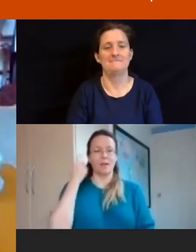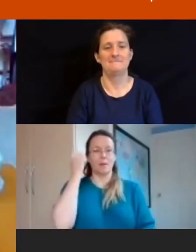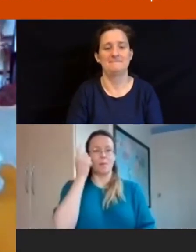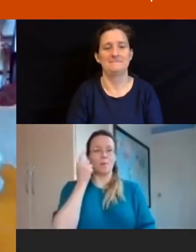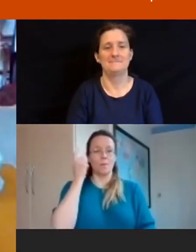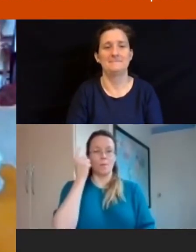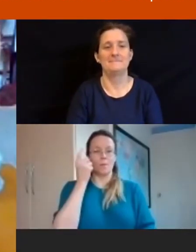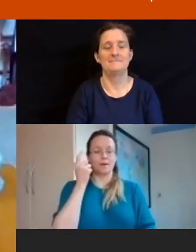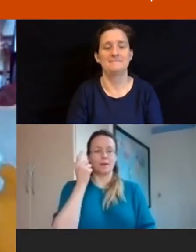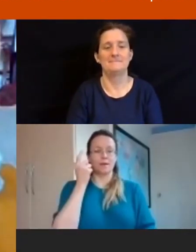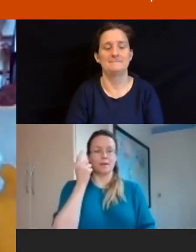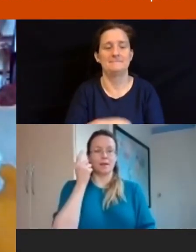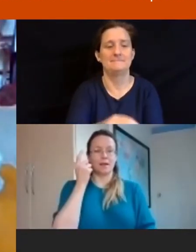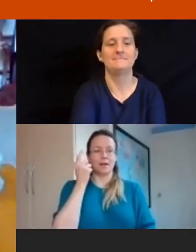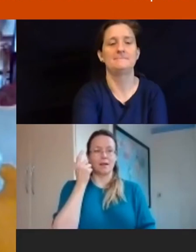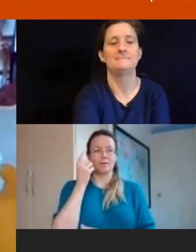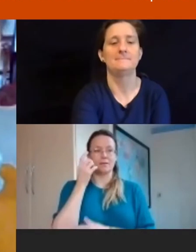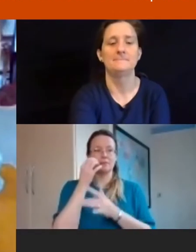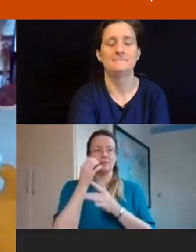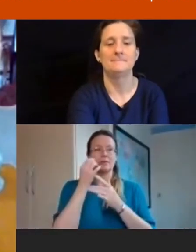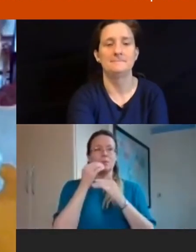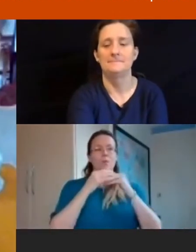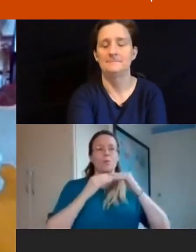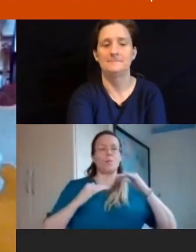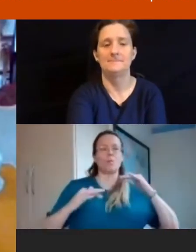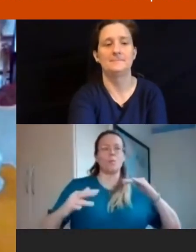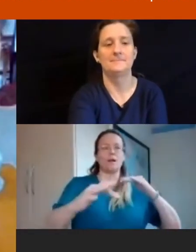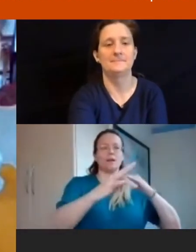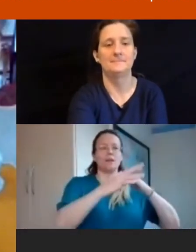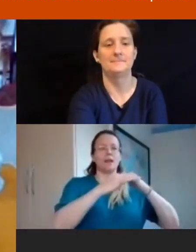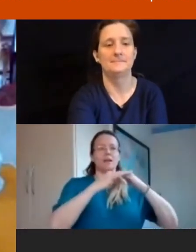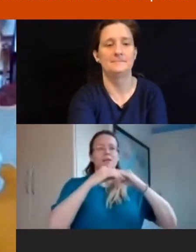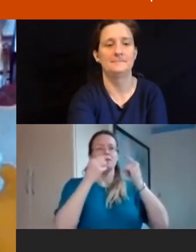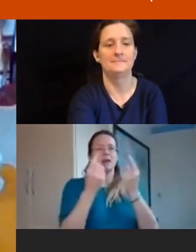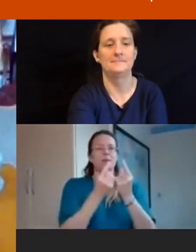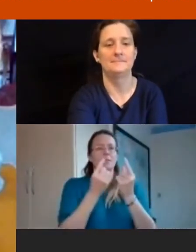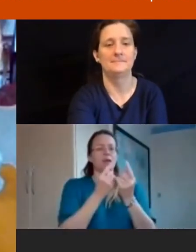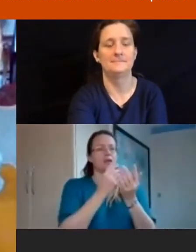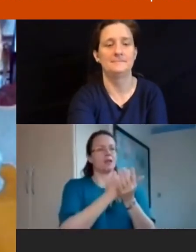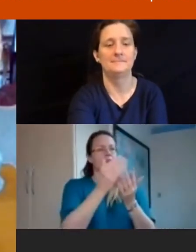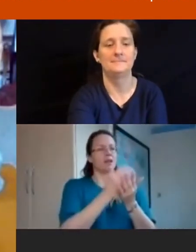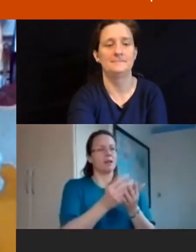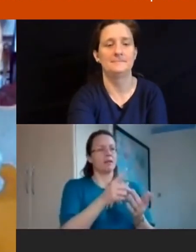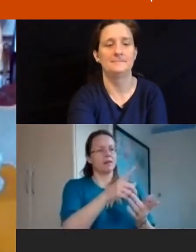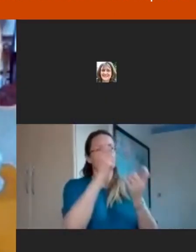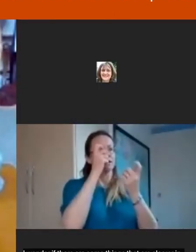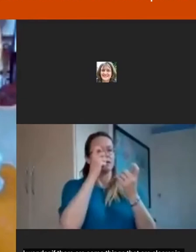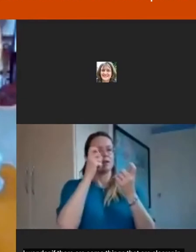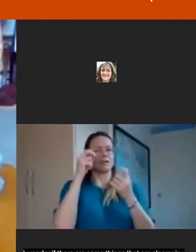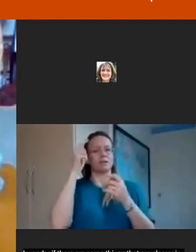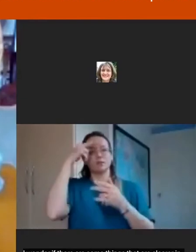that are clearer in the wilderness than they are in normal life.